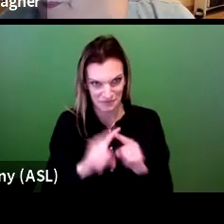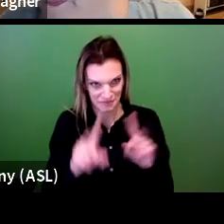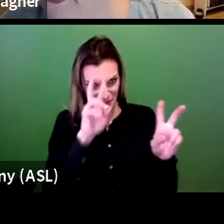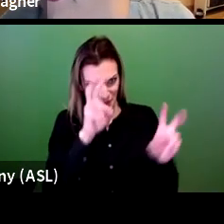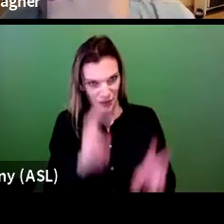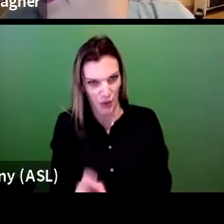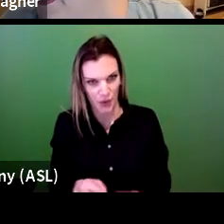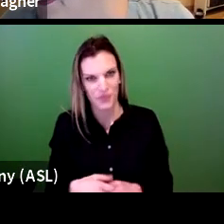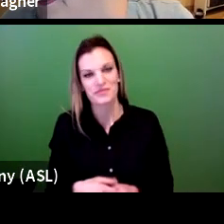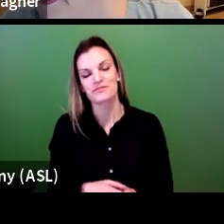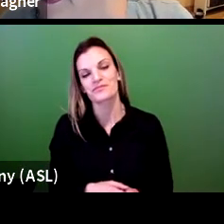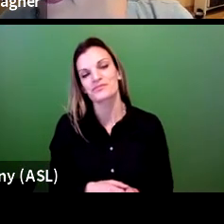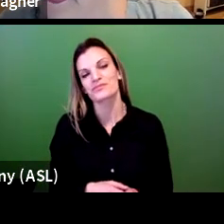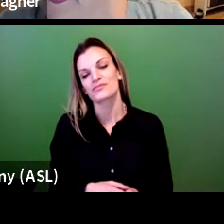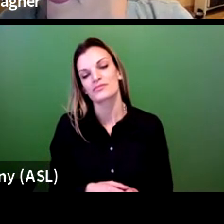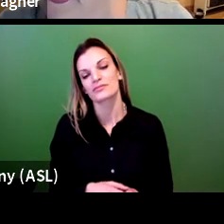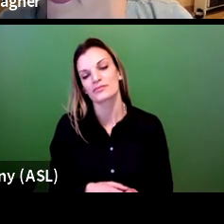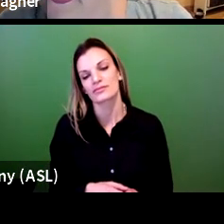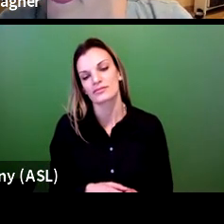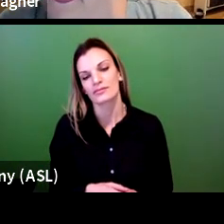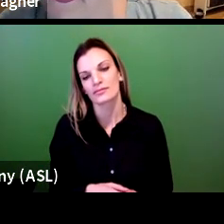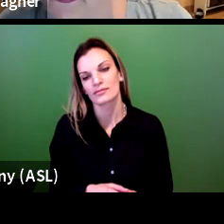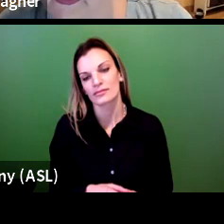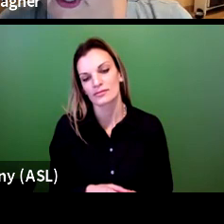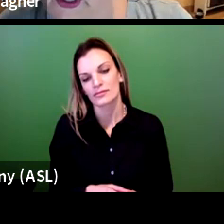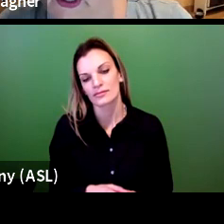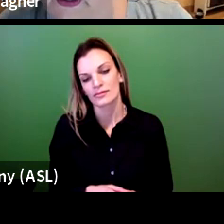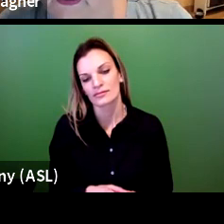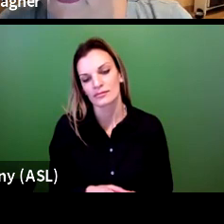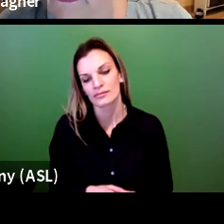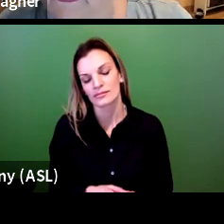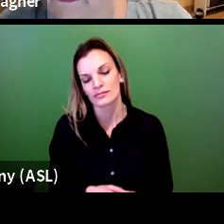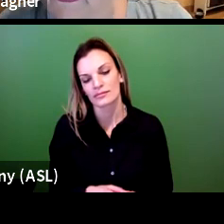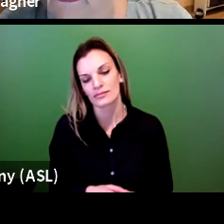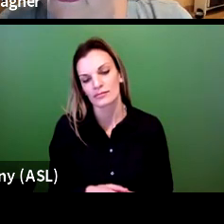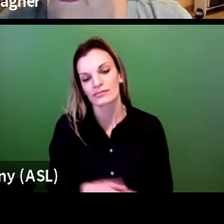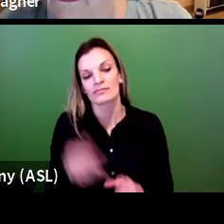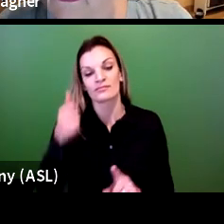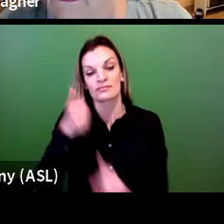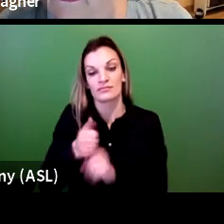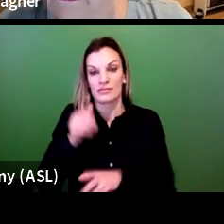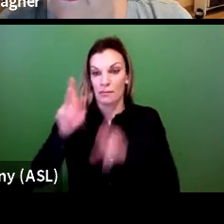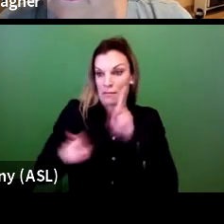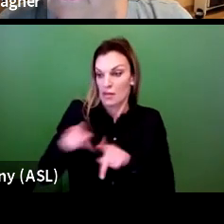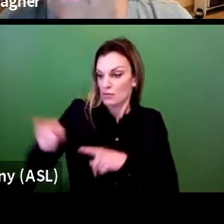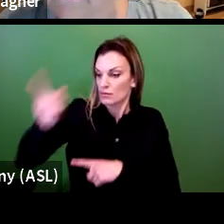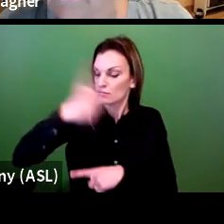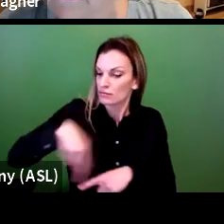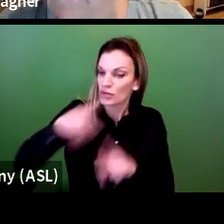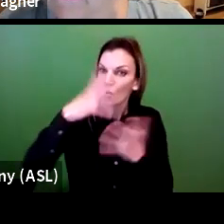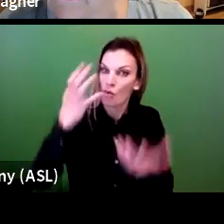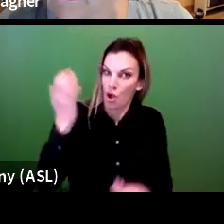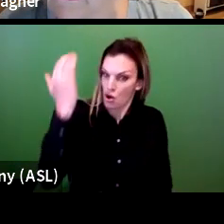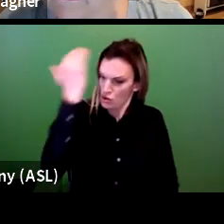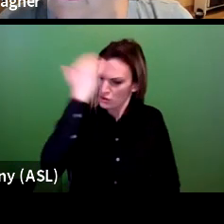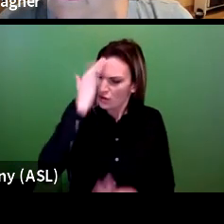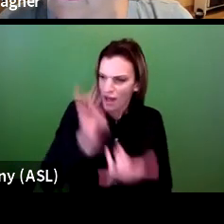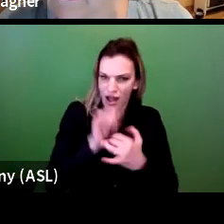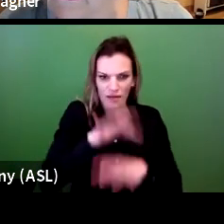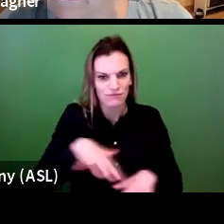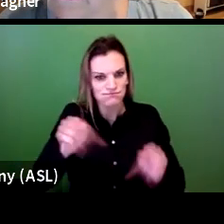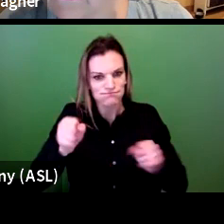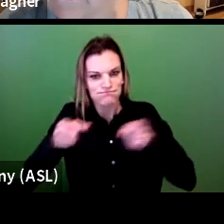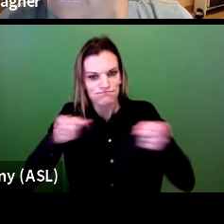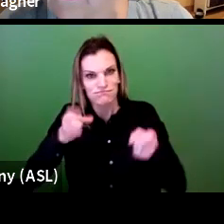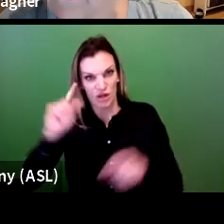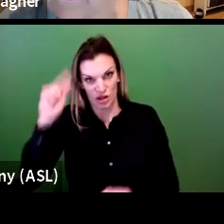here is, knowledge will forever govern ignorance, and a people who mean to be their own governors must arm themselves with the